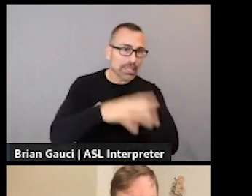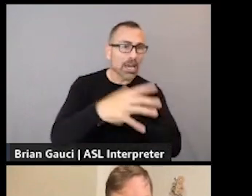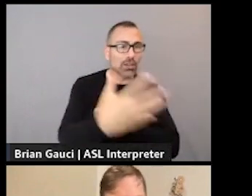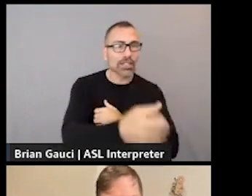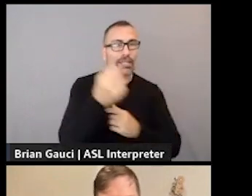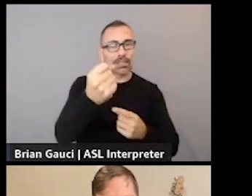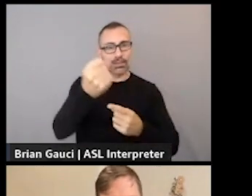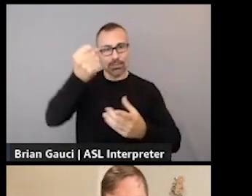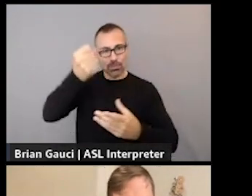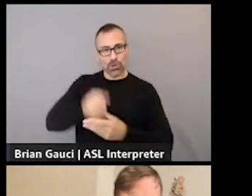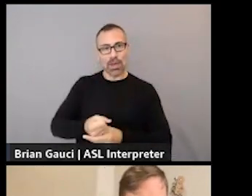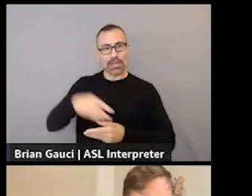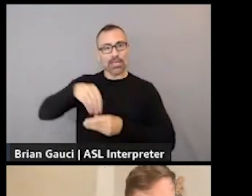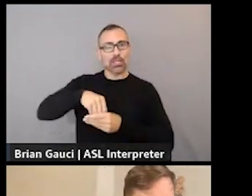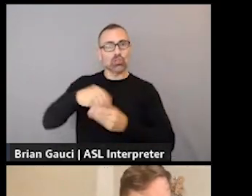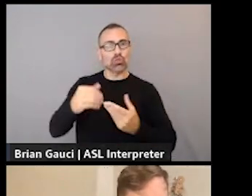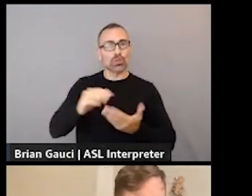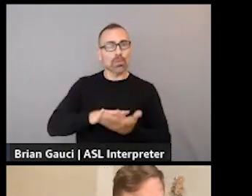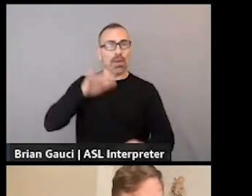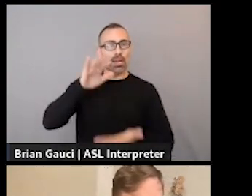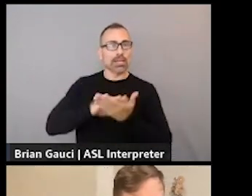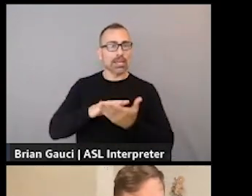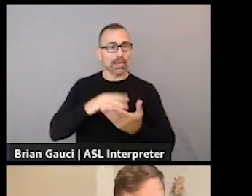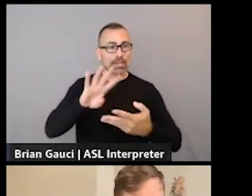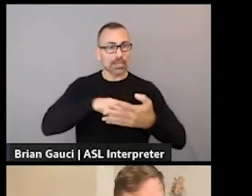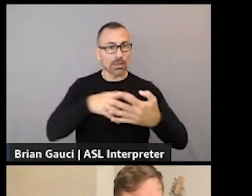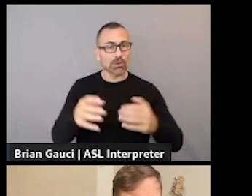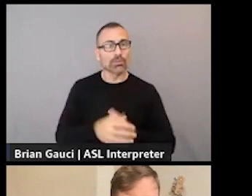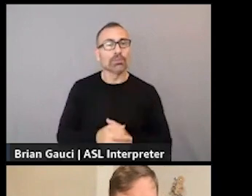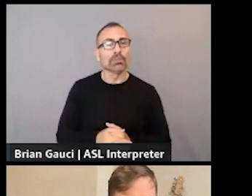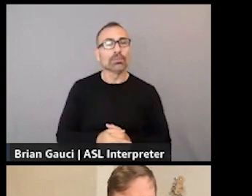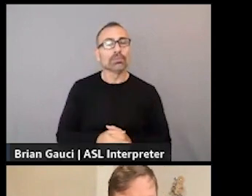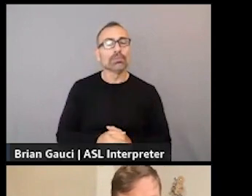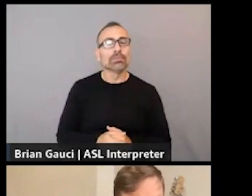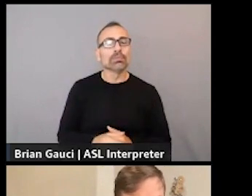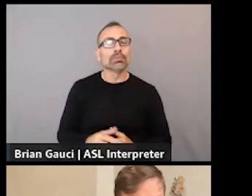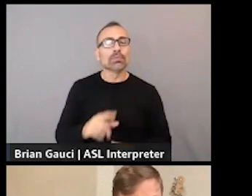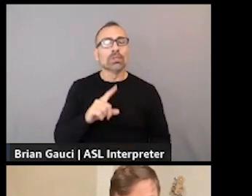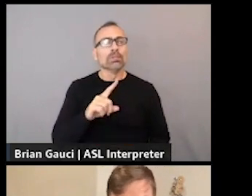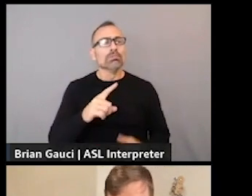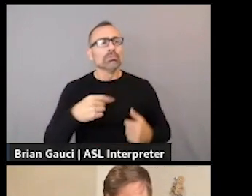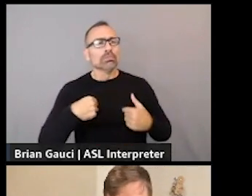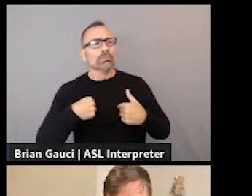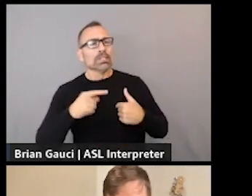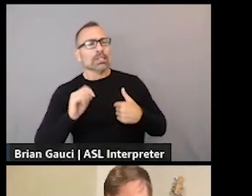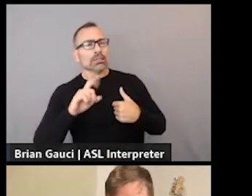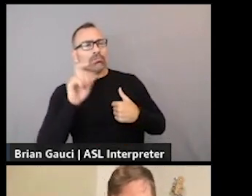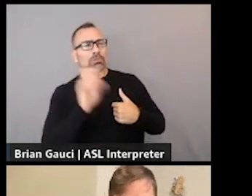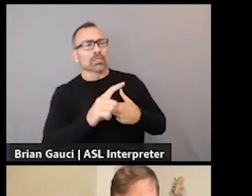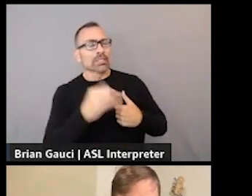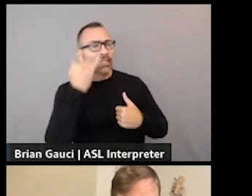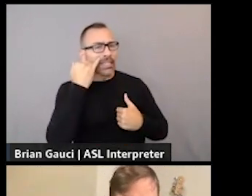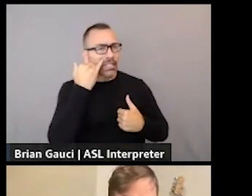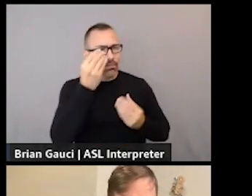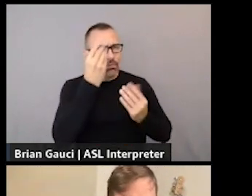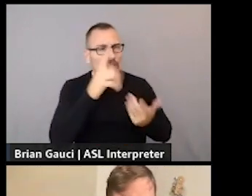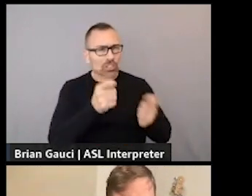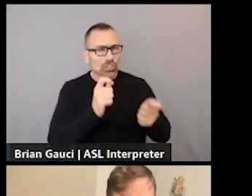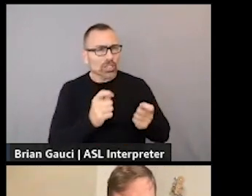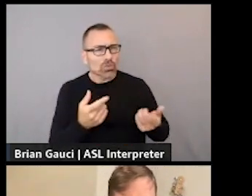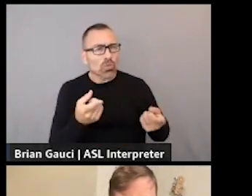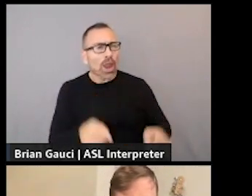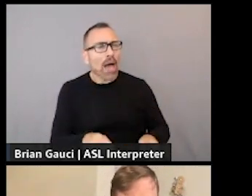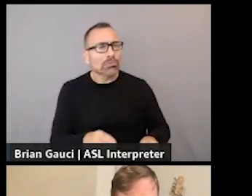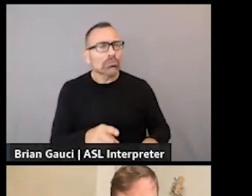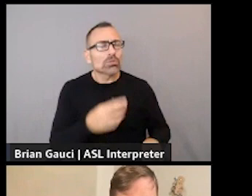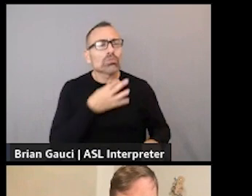table. What happens if my data changes? Yeah. Like what if I have different types of data? So the crawler, it automatically picks up that schema